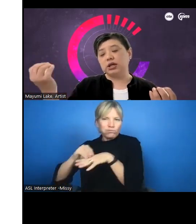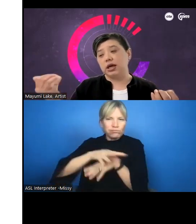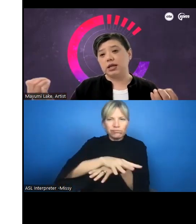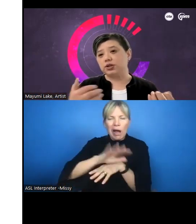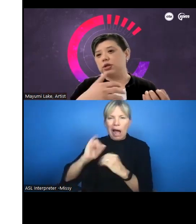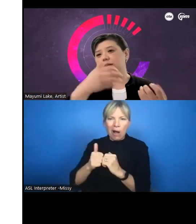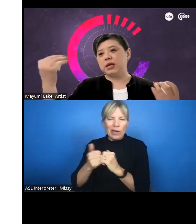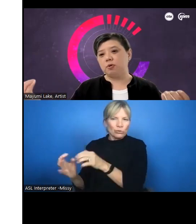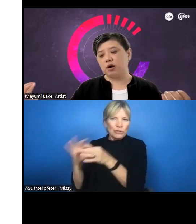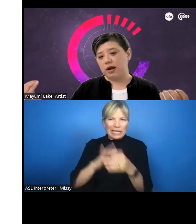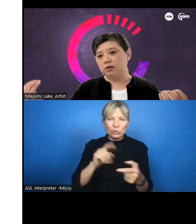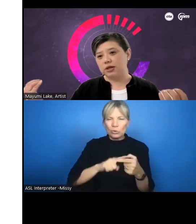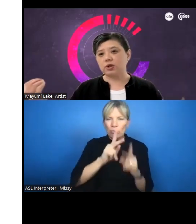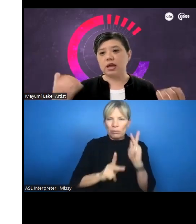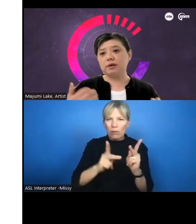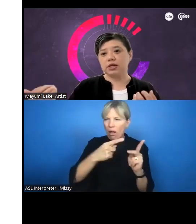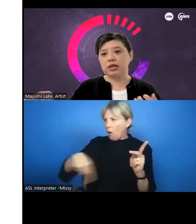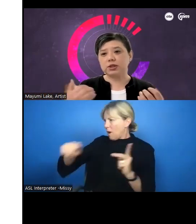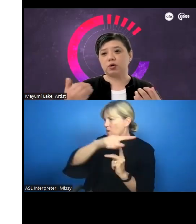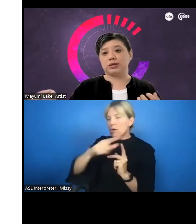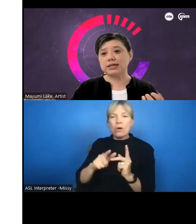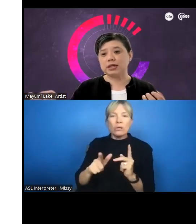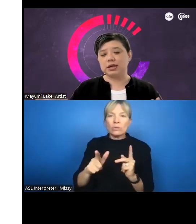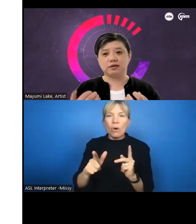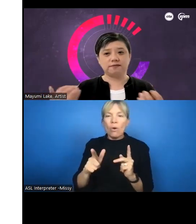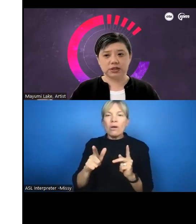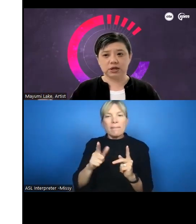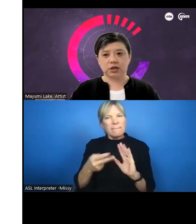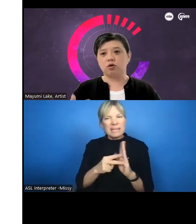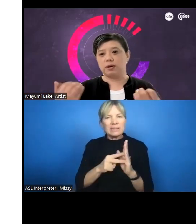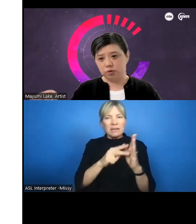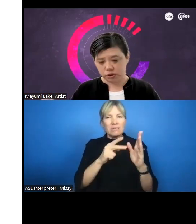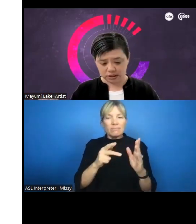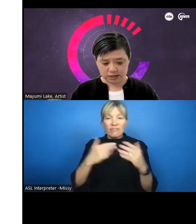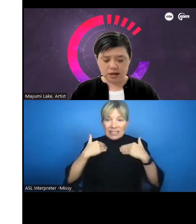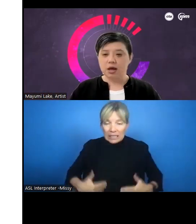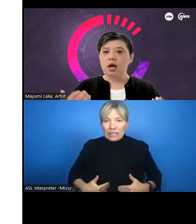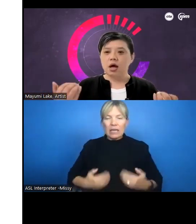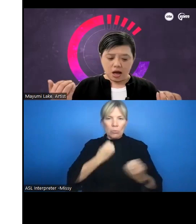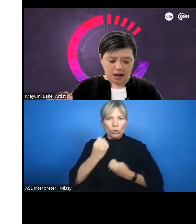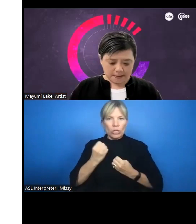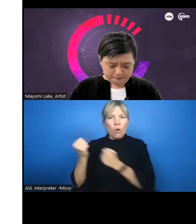is related to the people around us. So everybody is connected either physically or emotionally.